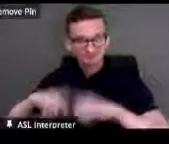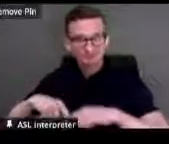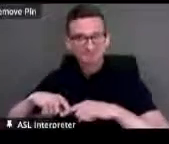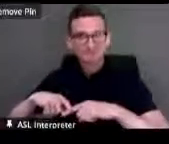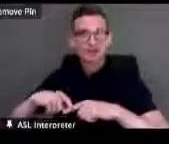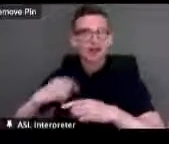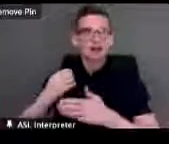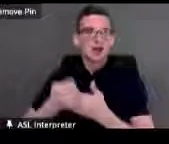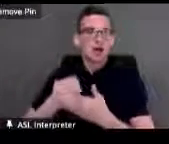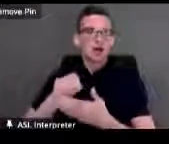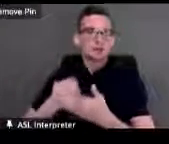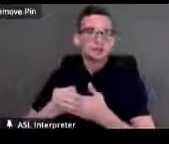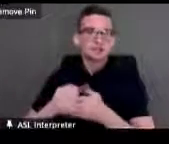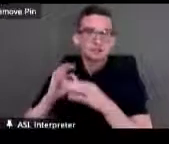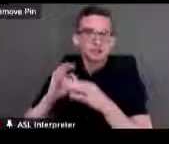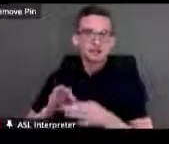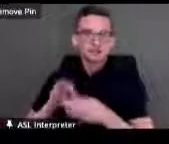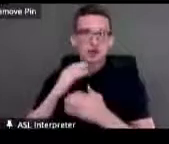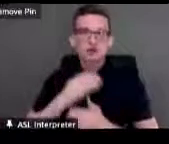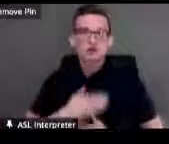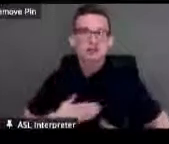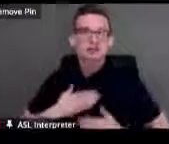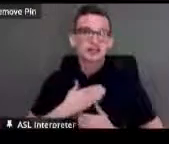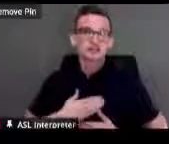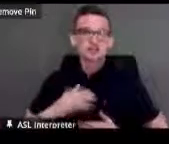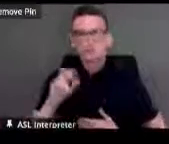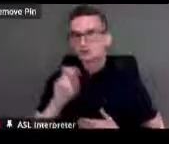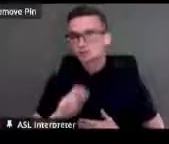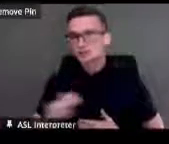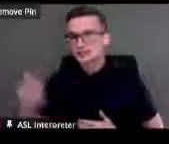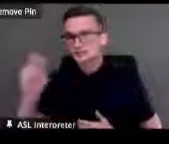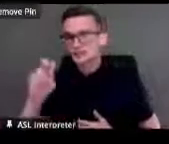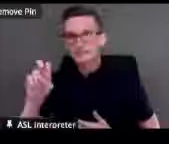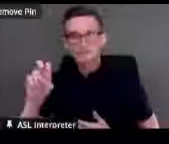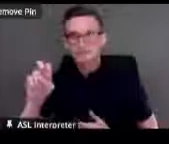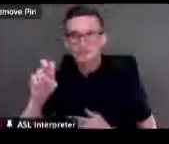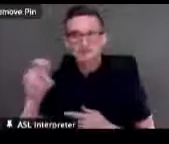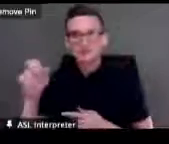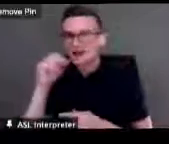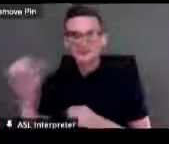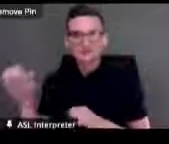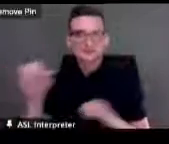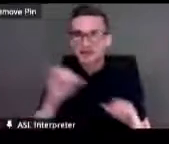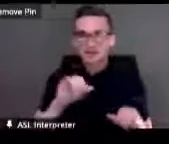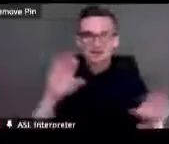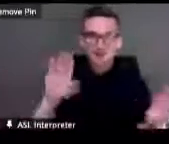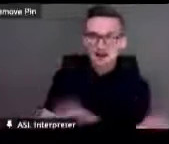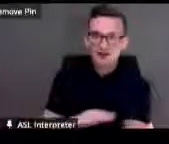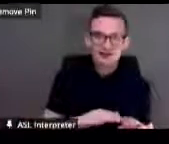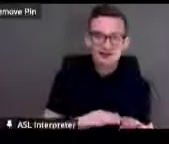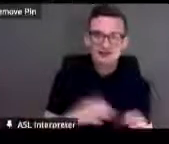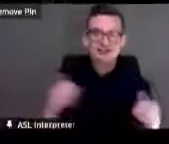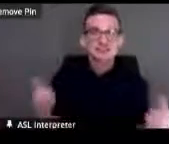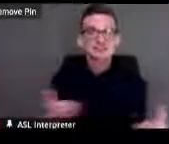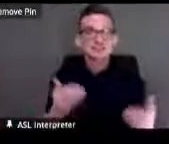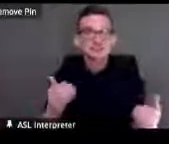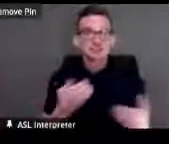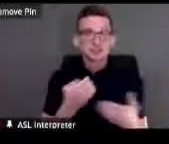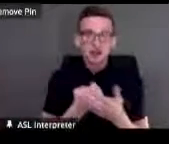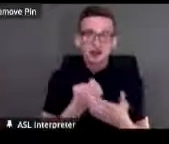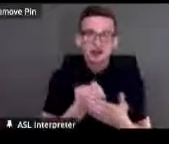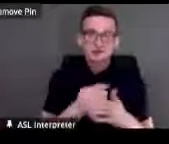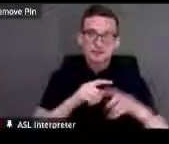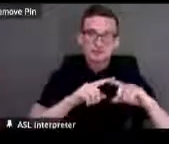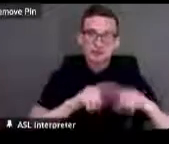based on recreation and tourism. And that is just not the case for the Valley. You know, down here, our economy is